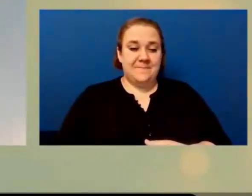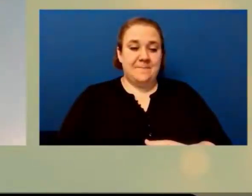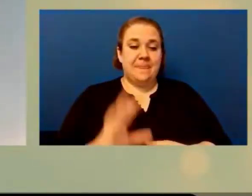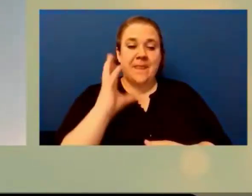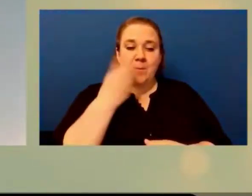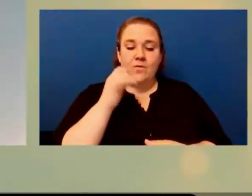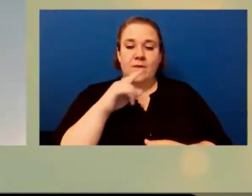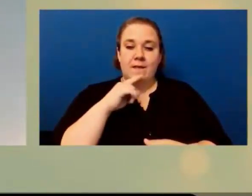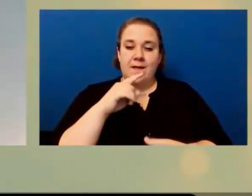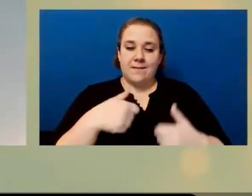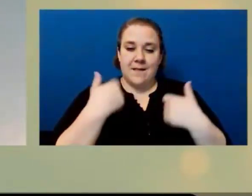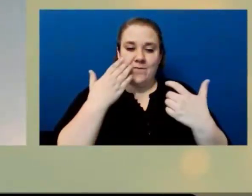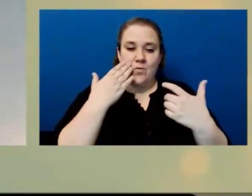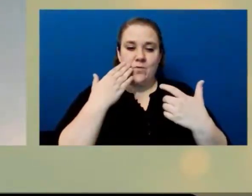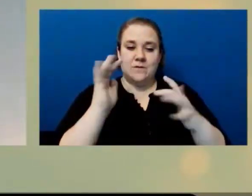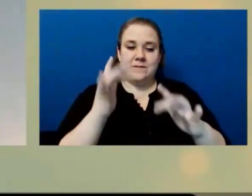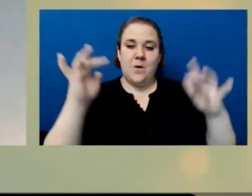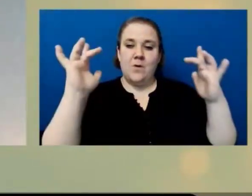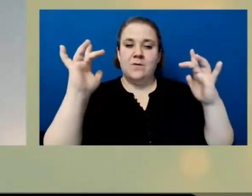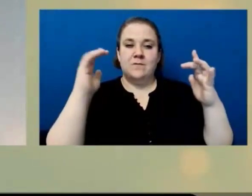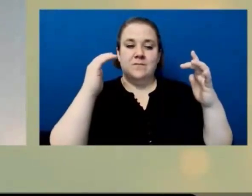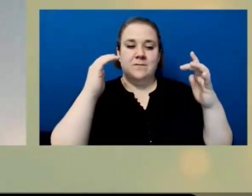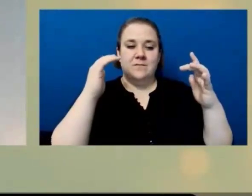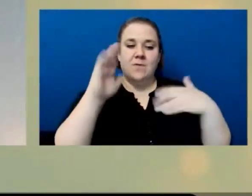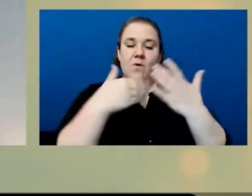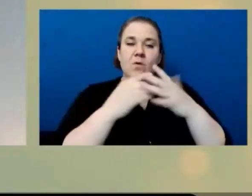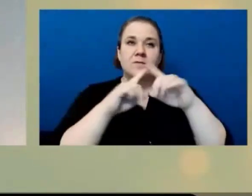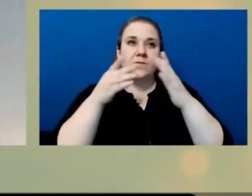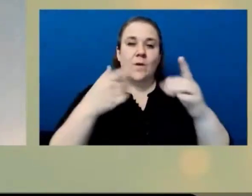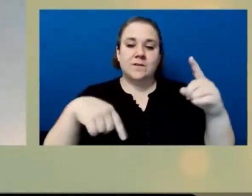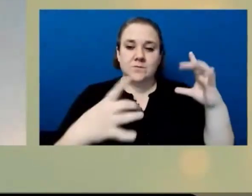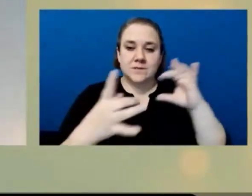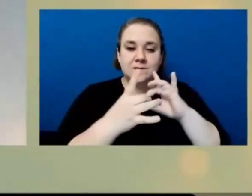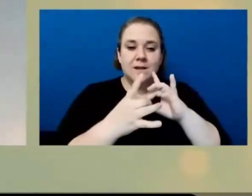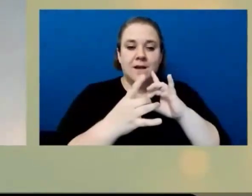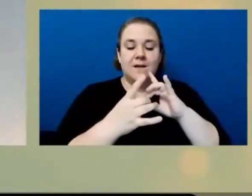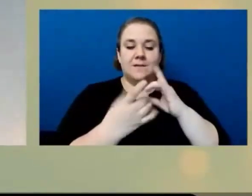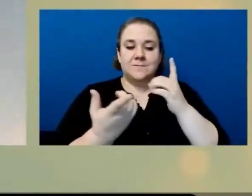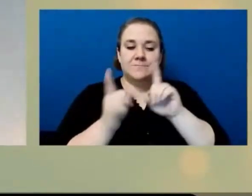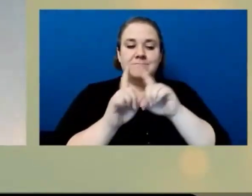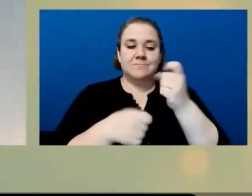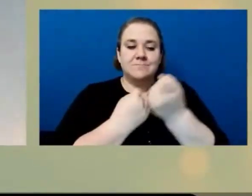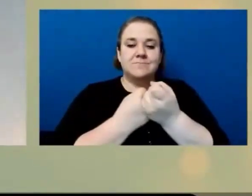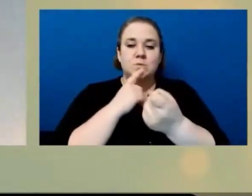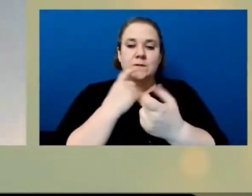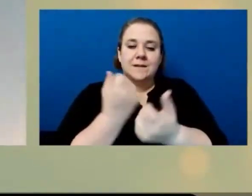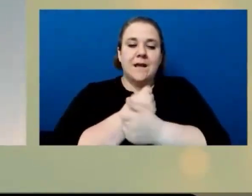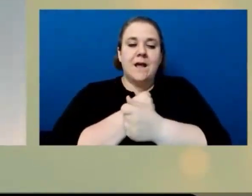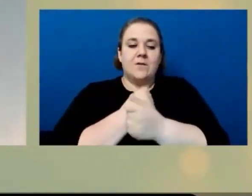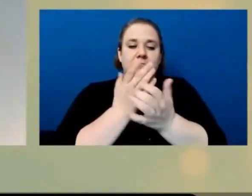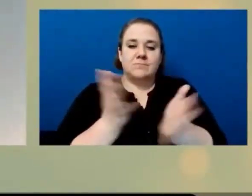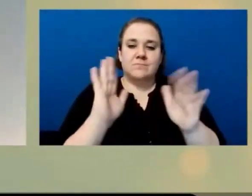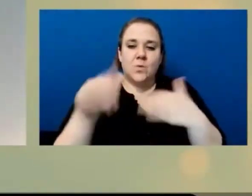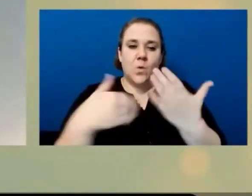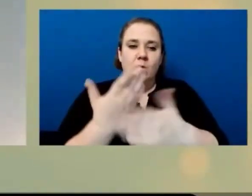The depth of our interdependence means that you are in the dancer showing something true